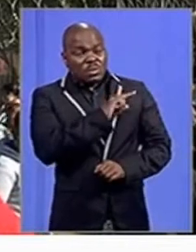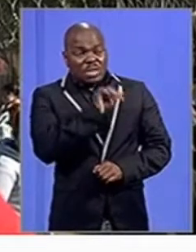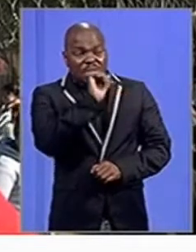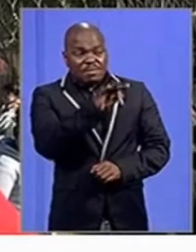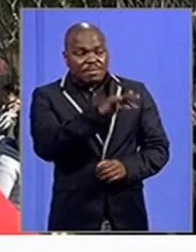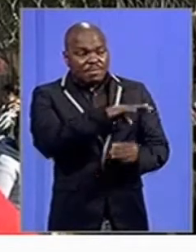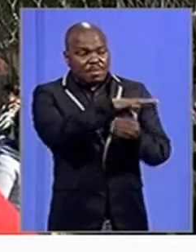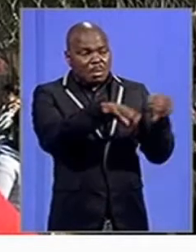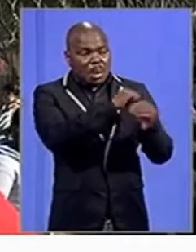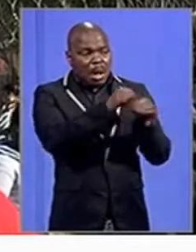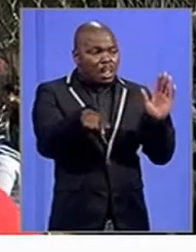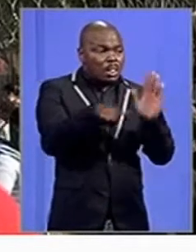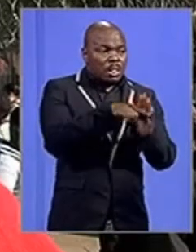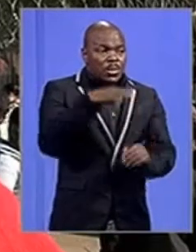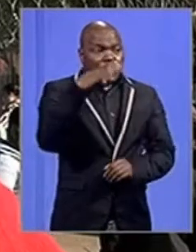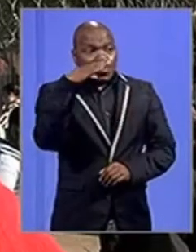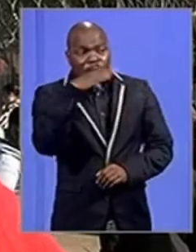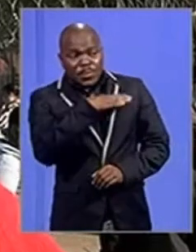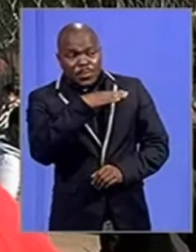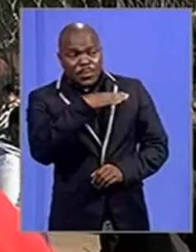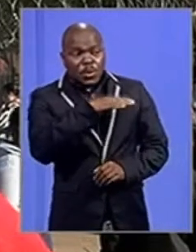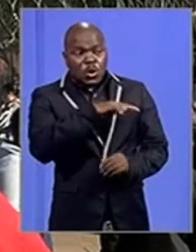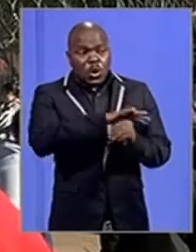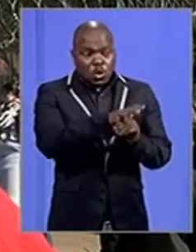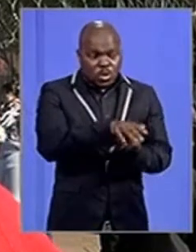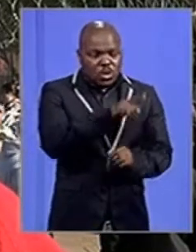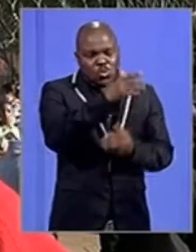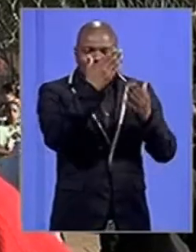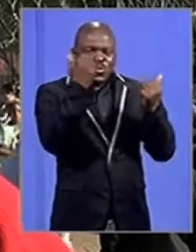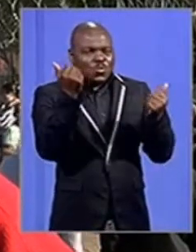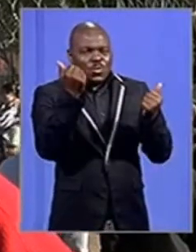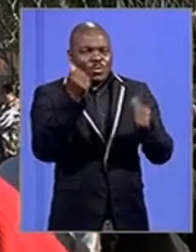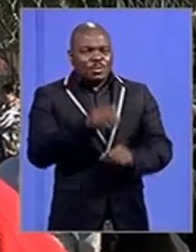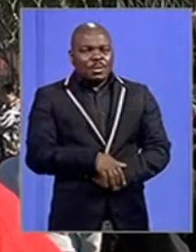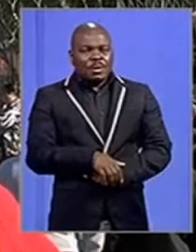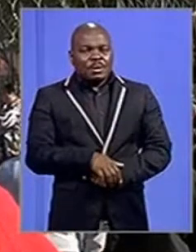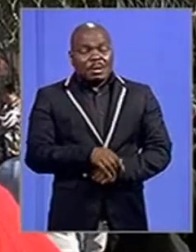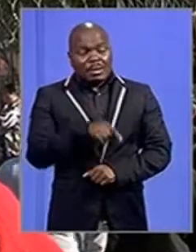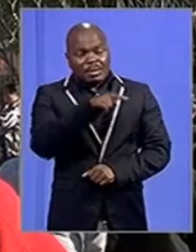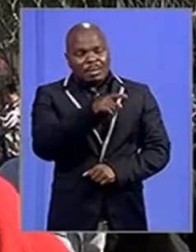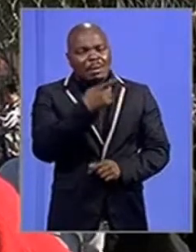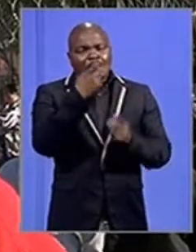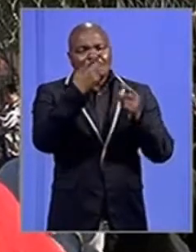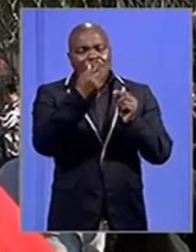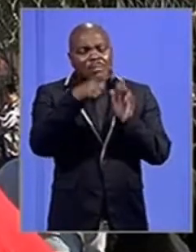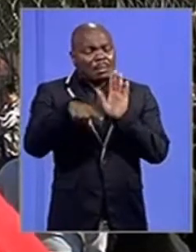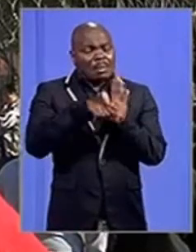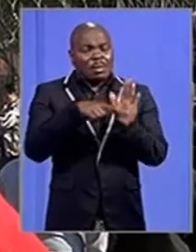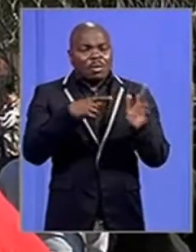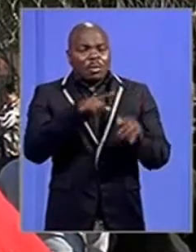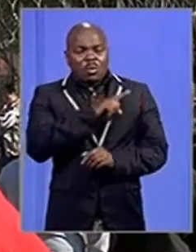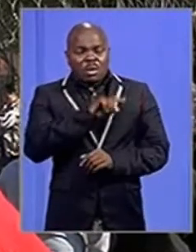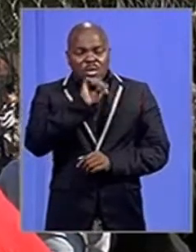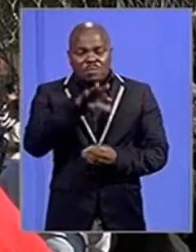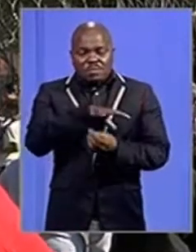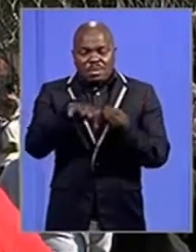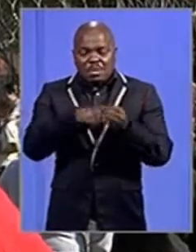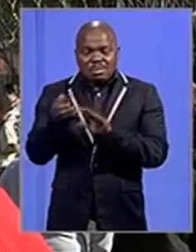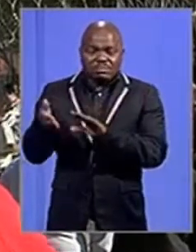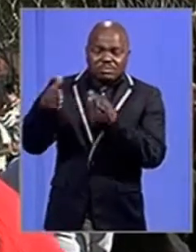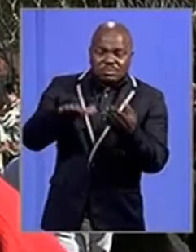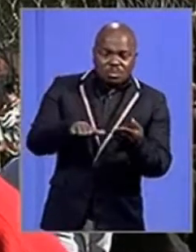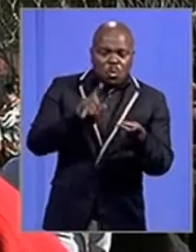relative that tested positive, you really don't know what you're speaking about. I mean, just the financial impact of having a relative or a family member that